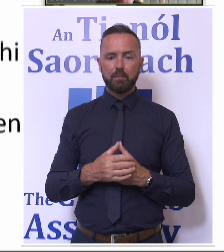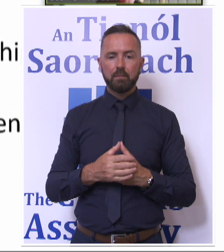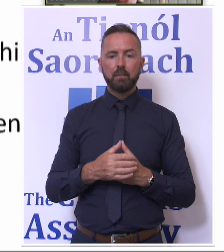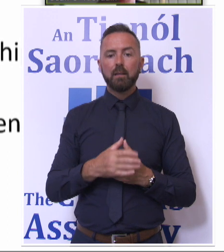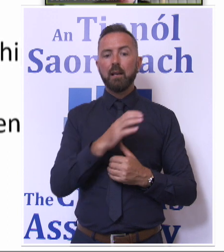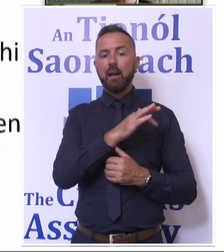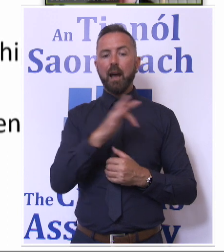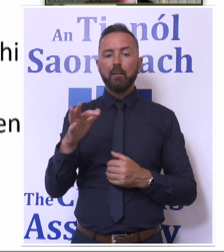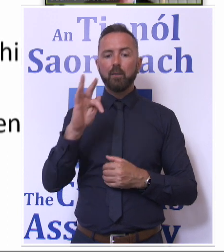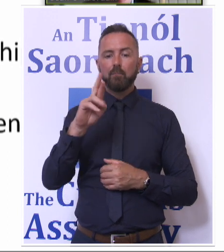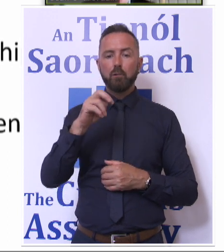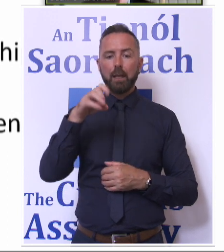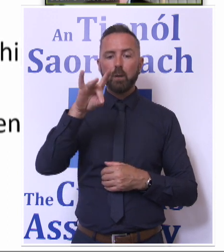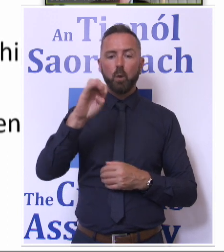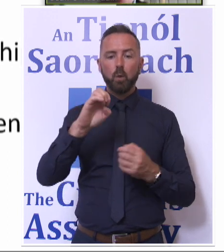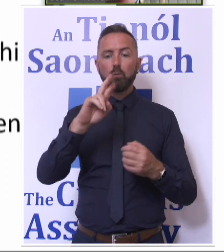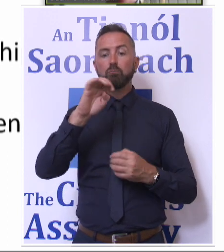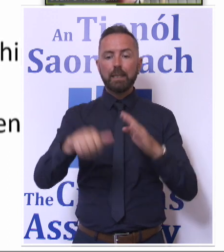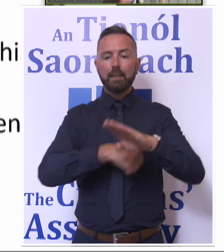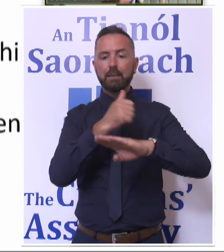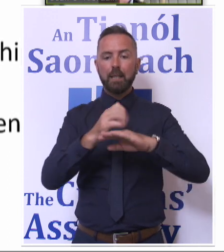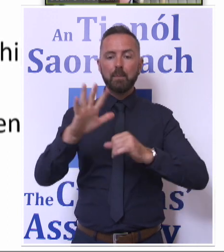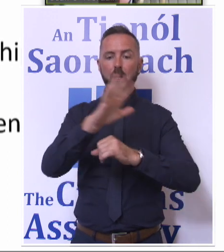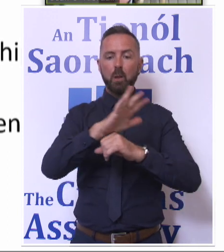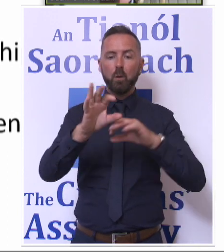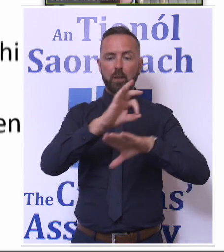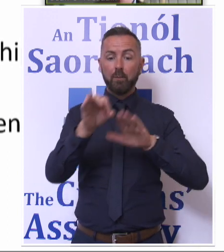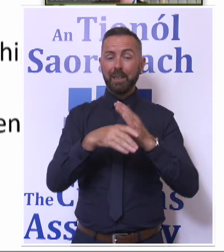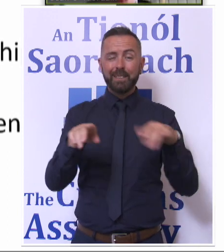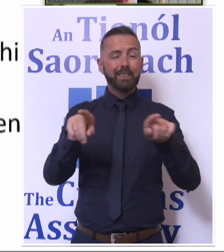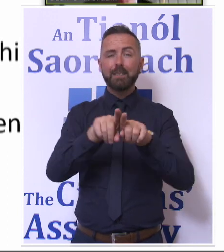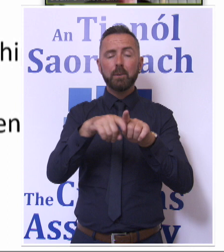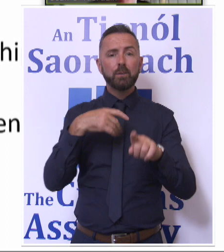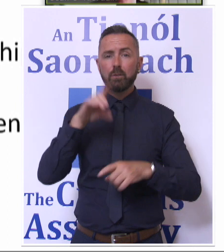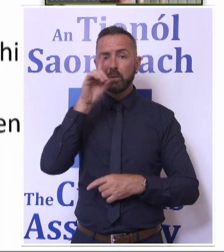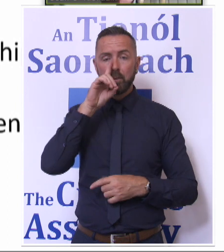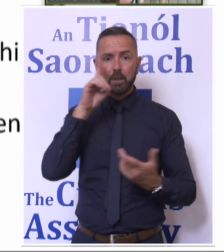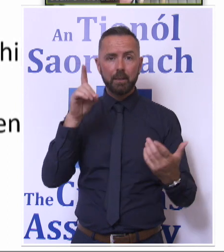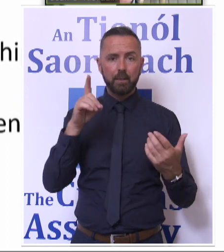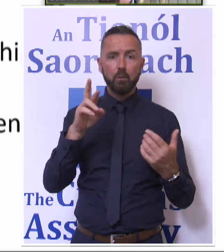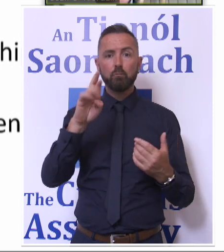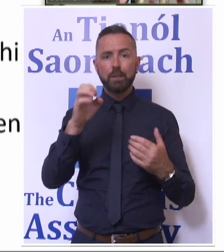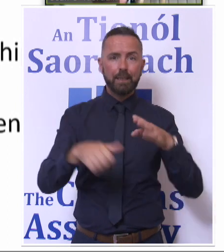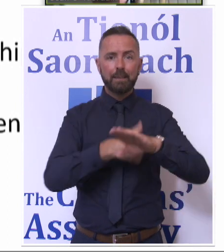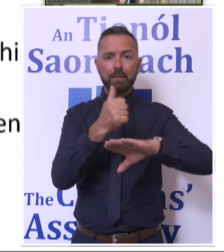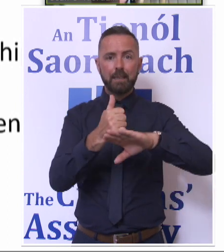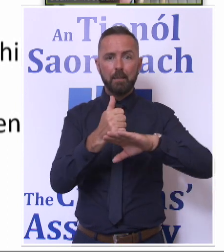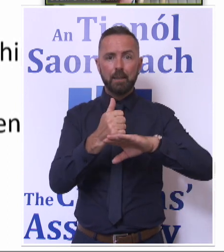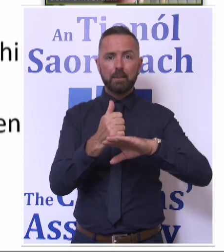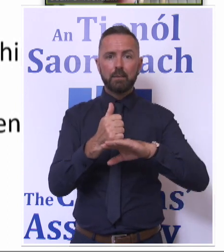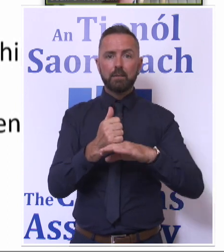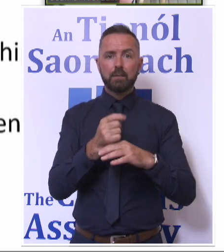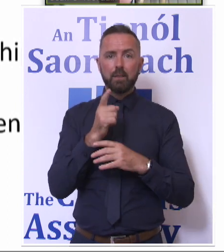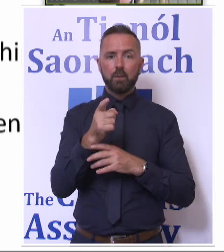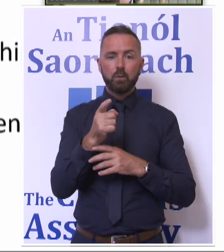and the re-establishment of local government, a bit like what happened in Germany, the re-establishment of regional structures like Catalonia and so on, and underneath those